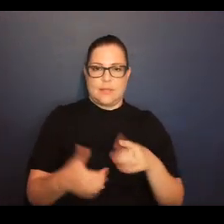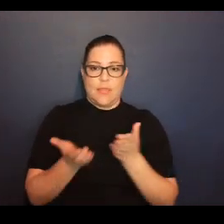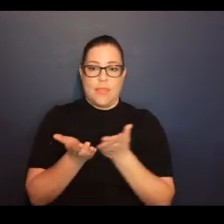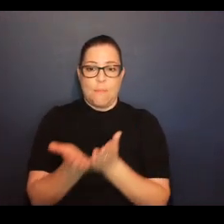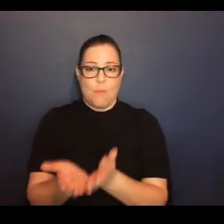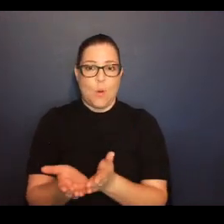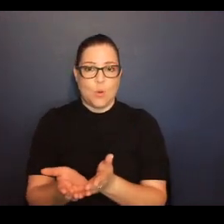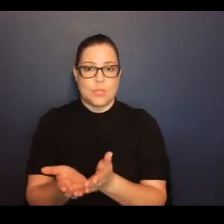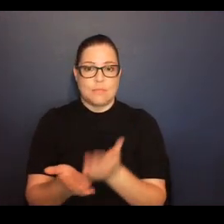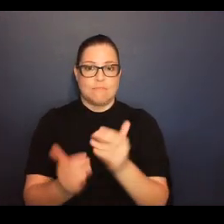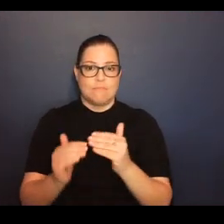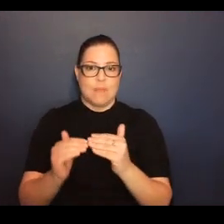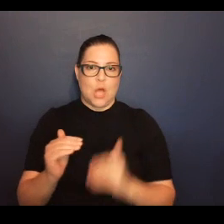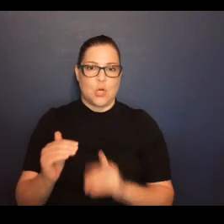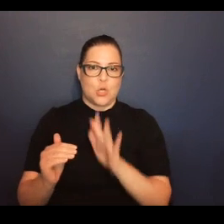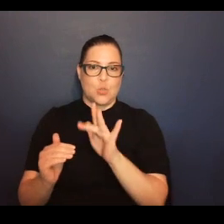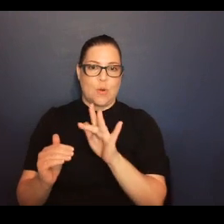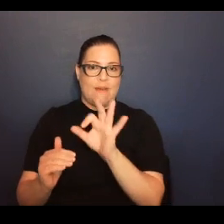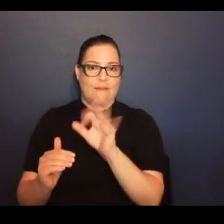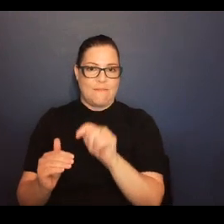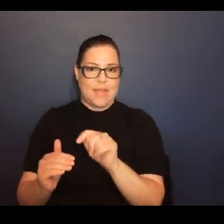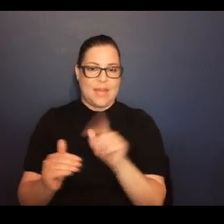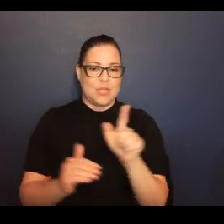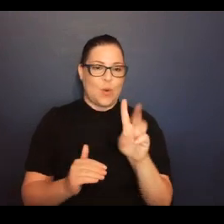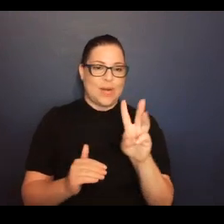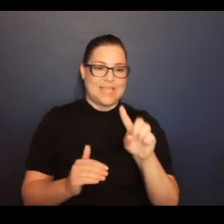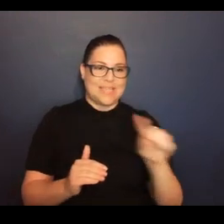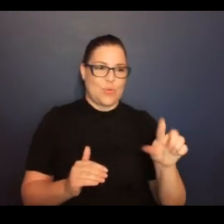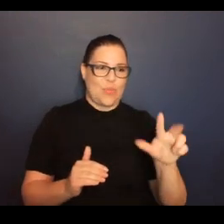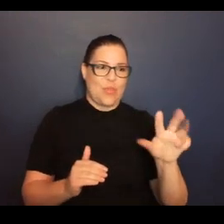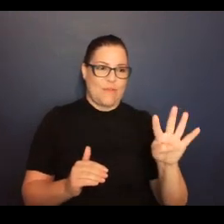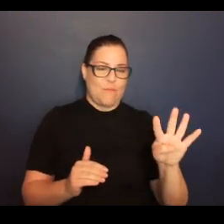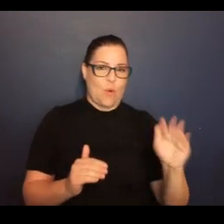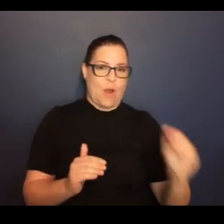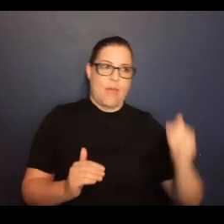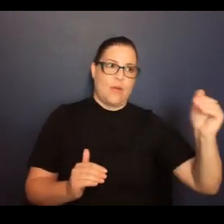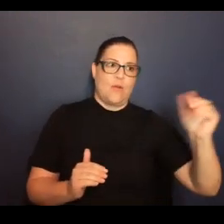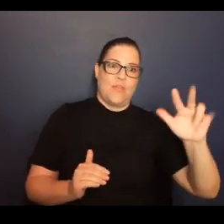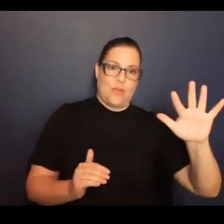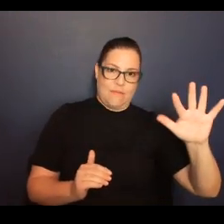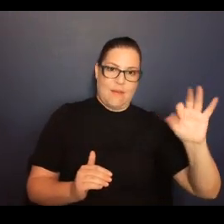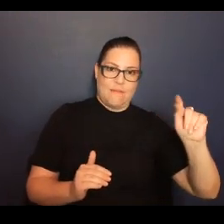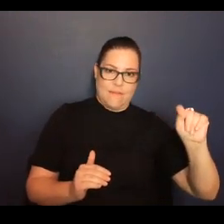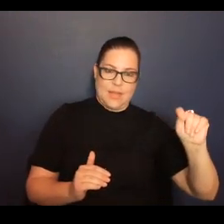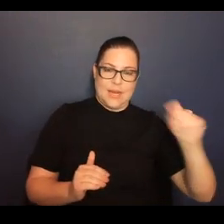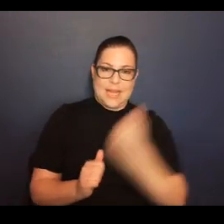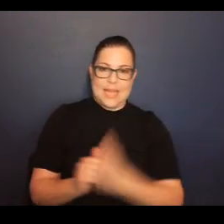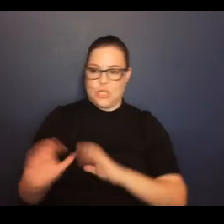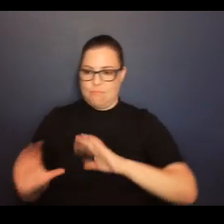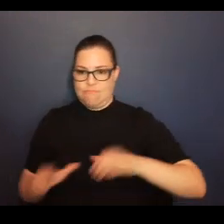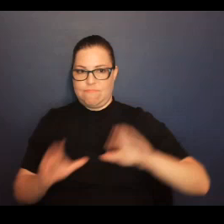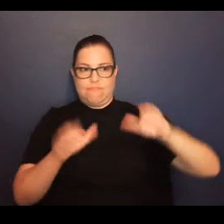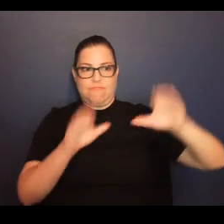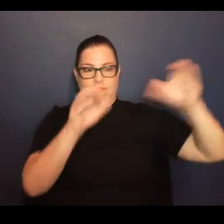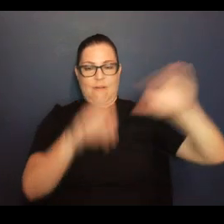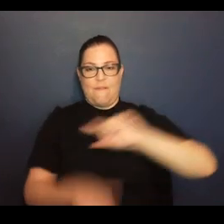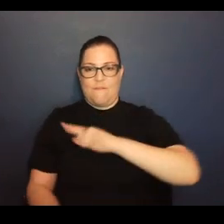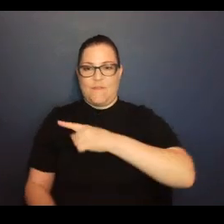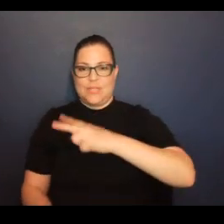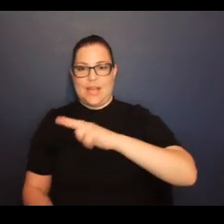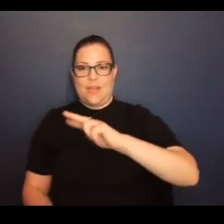are under 25 feet, 26 to 34 feet, and then over 35 feet. Each category has first, second, and third